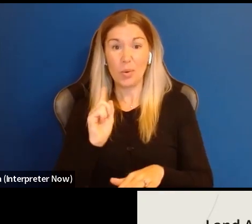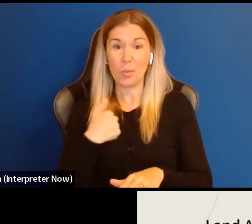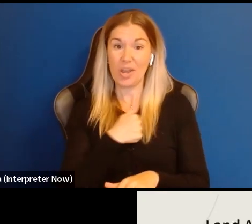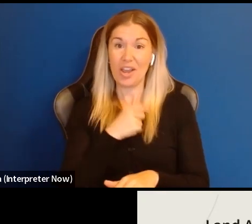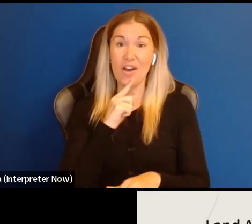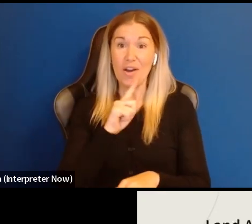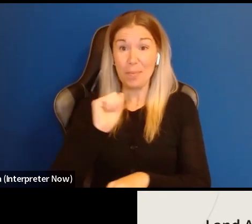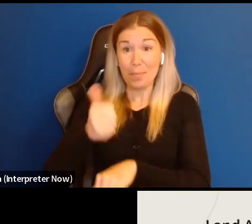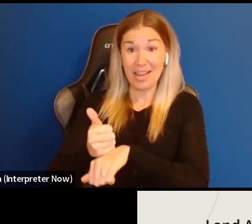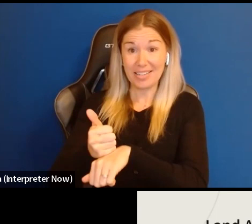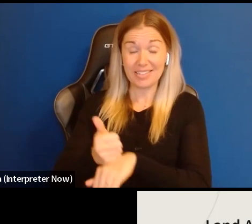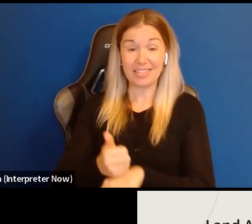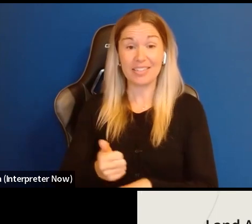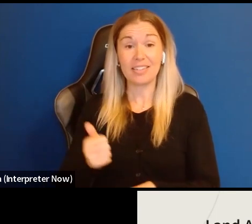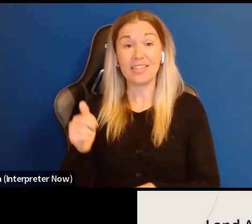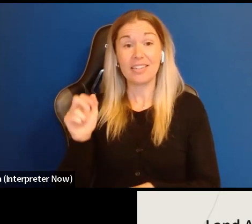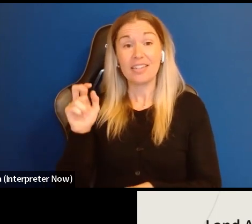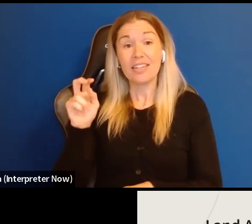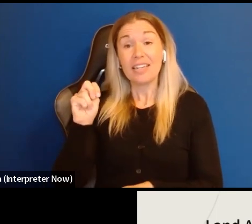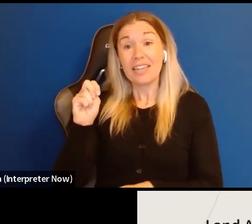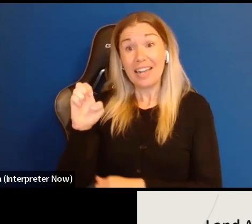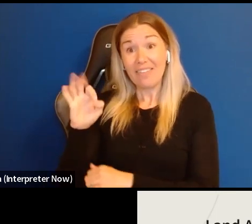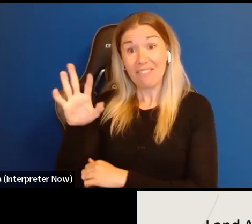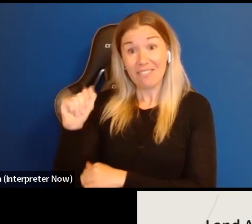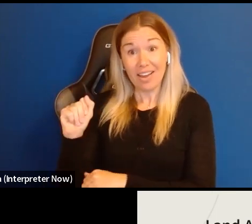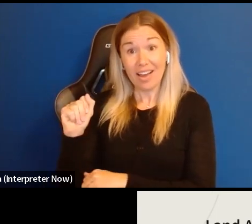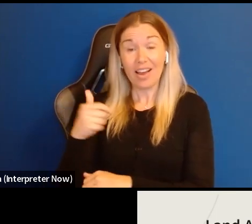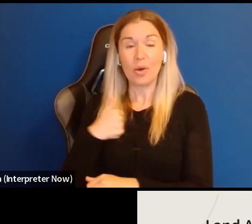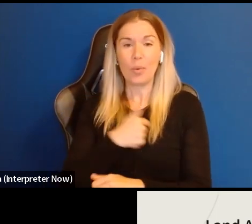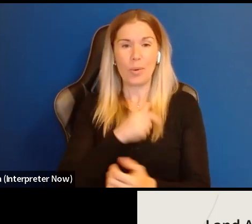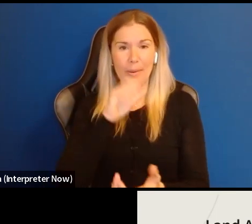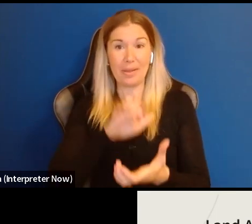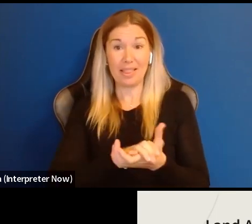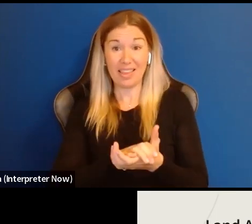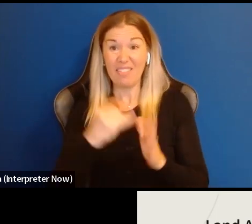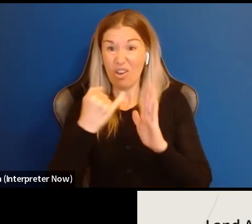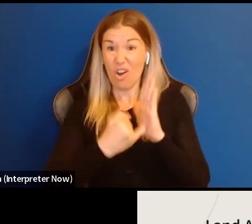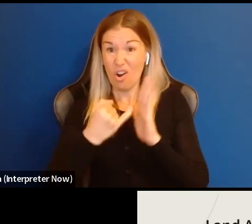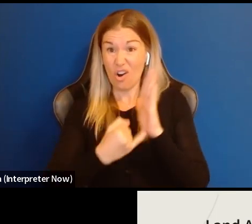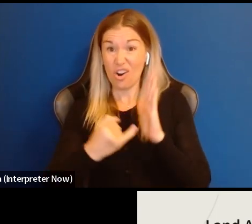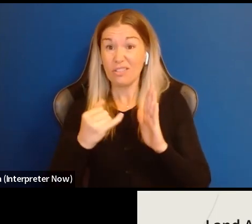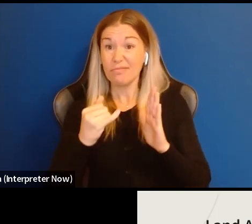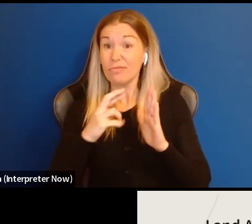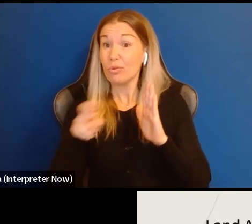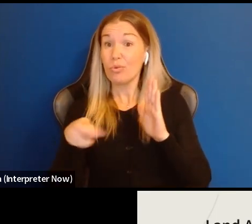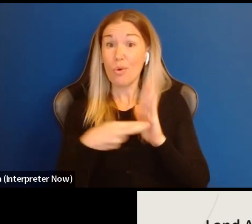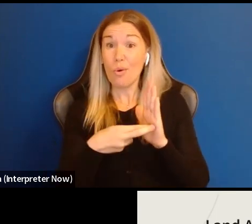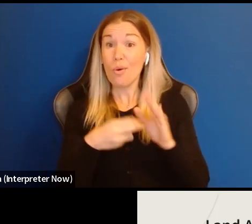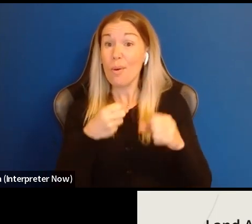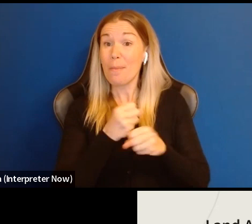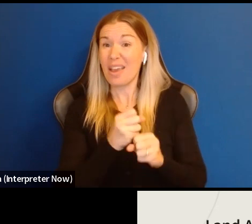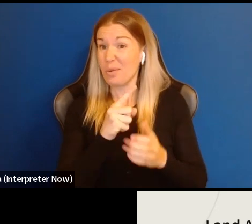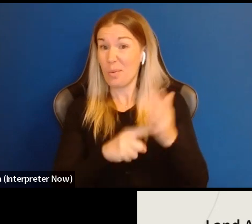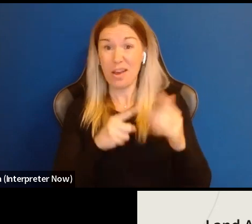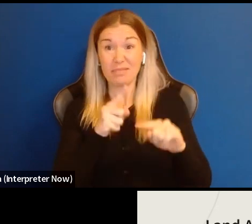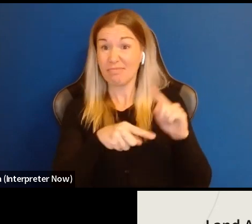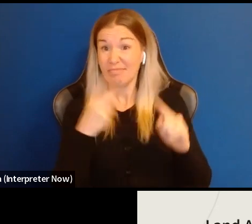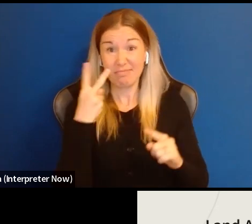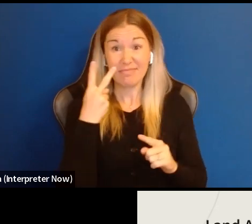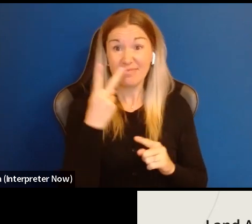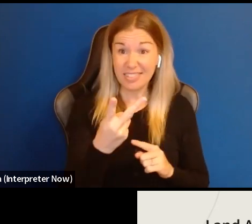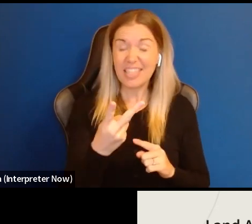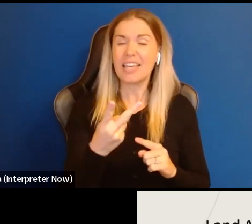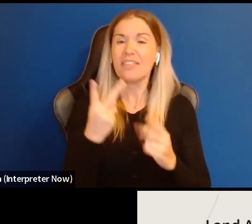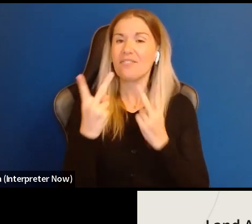At the New England Foundation for the Arts, we believe that one of the roles of the arts is to make the invisible visible. We also